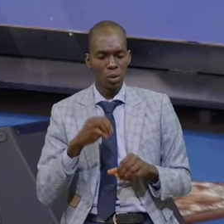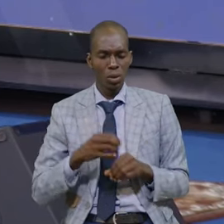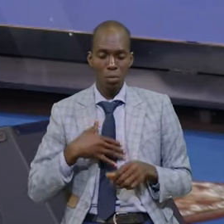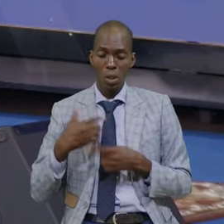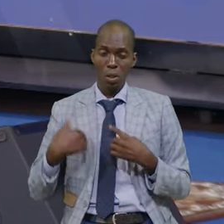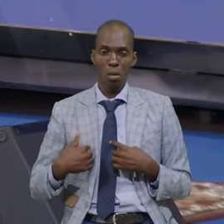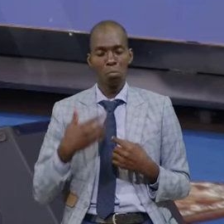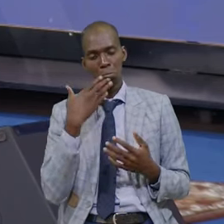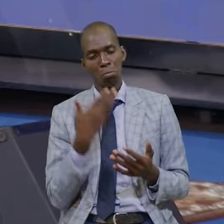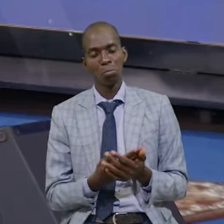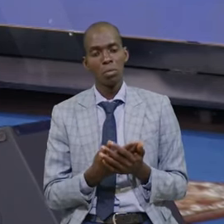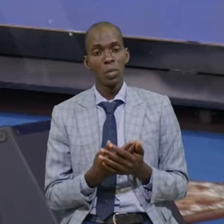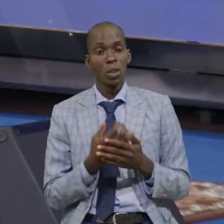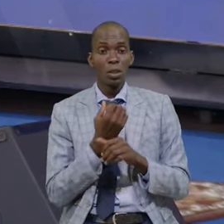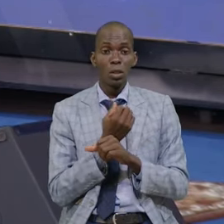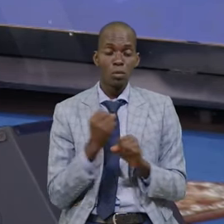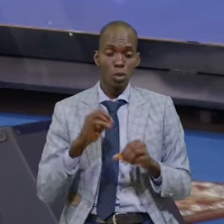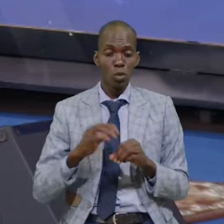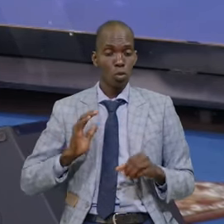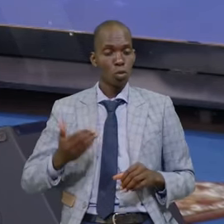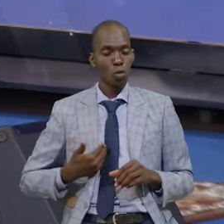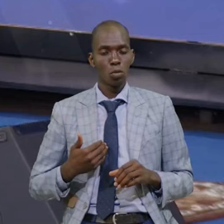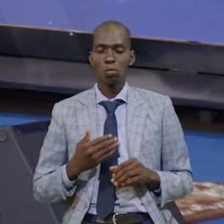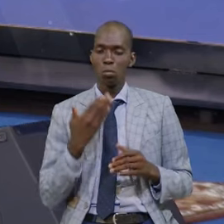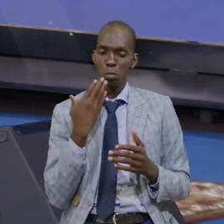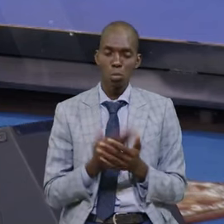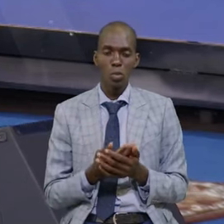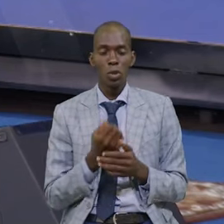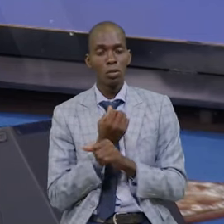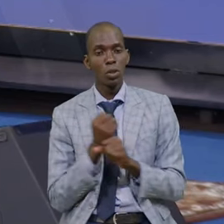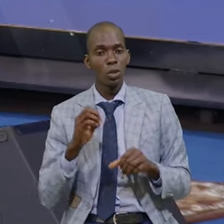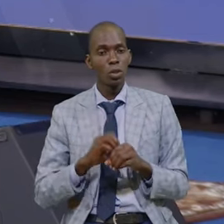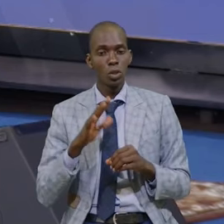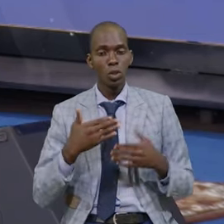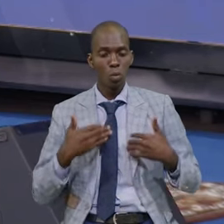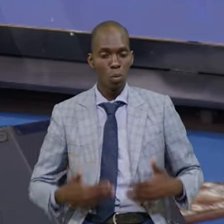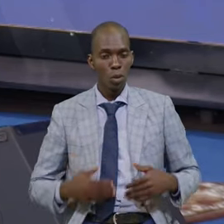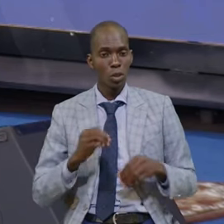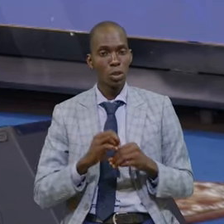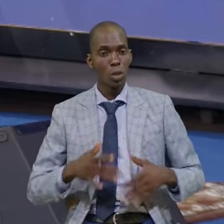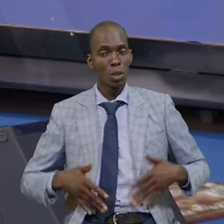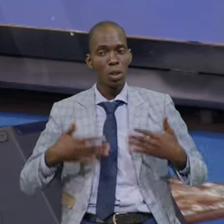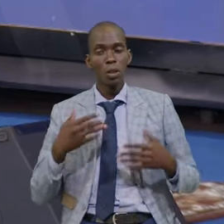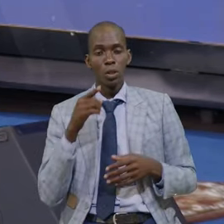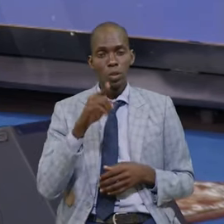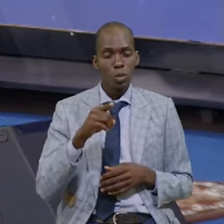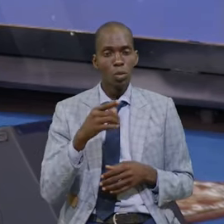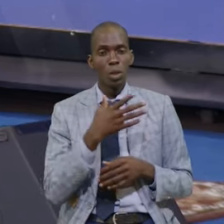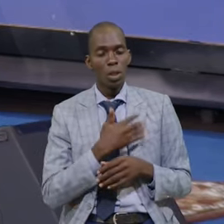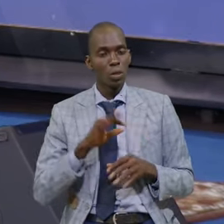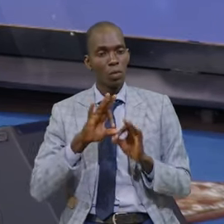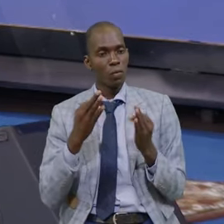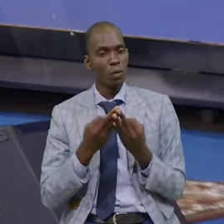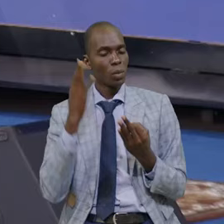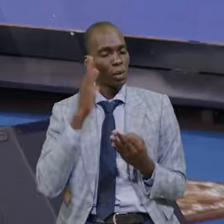soul, in your body, in your life, and thou and thy family shall be saved. And